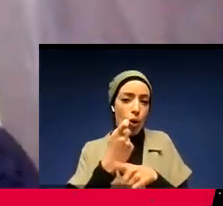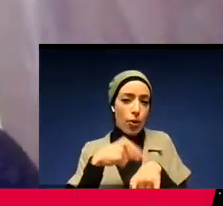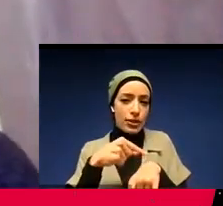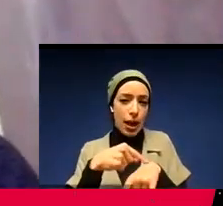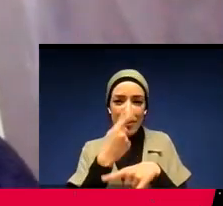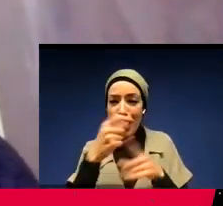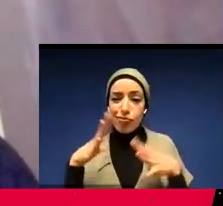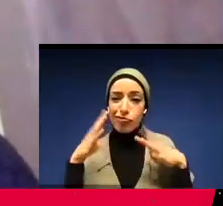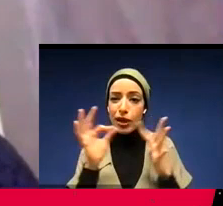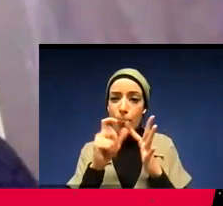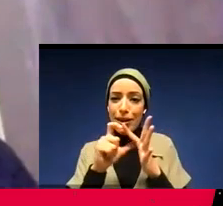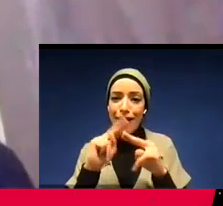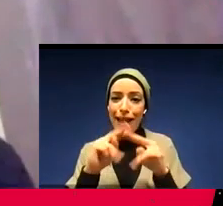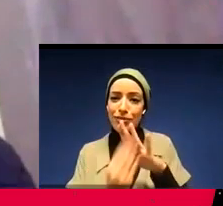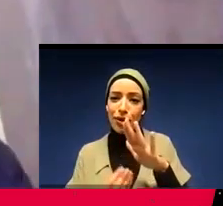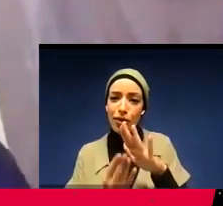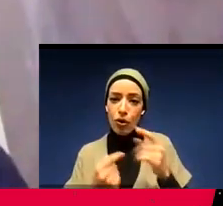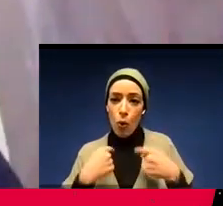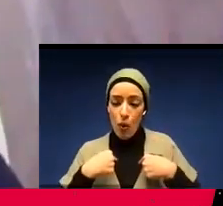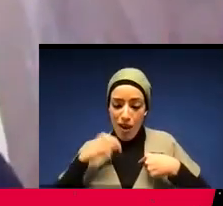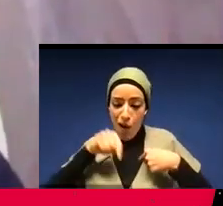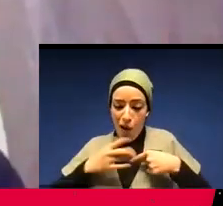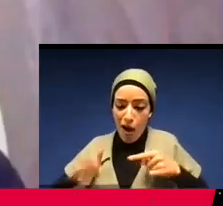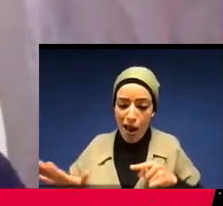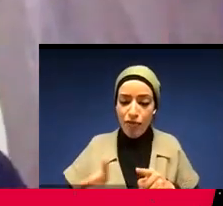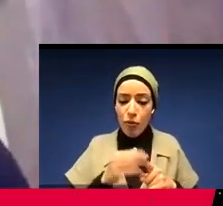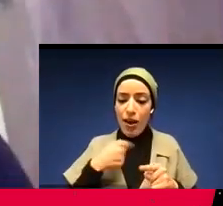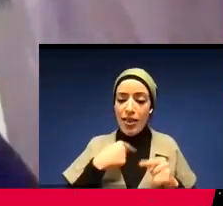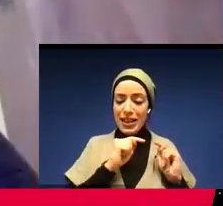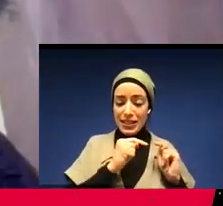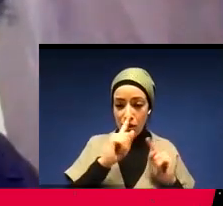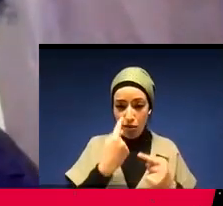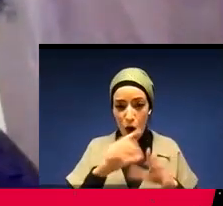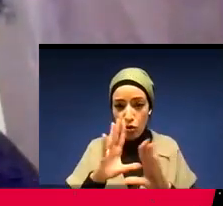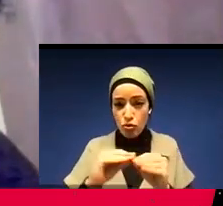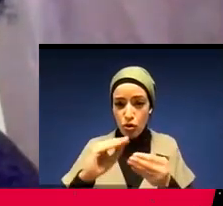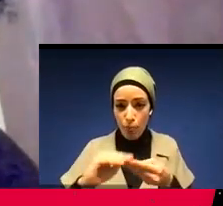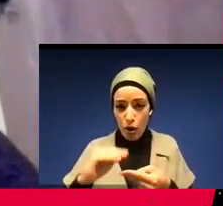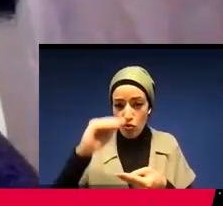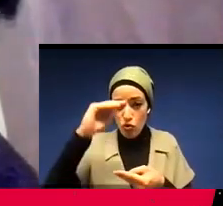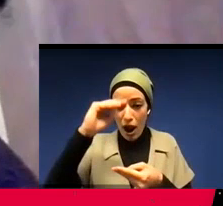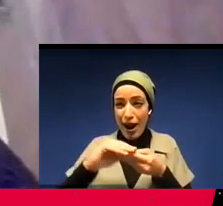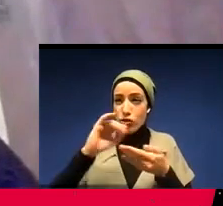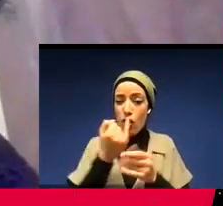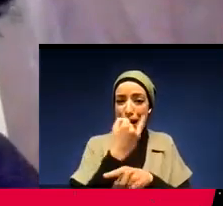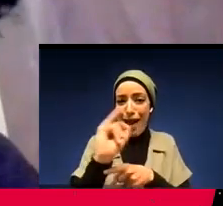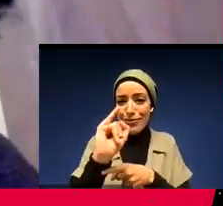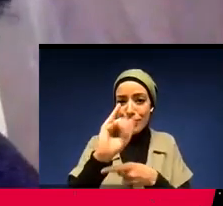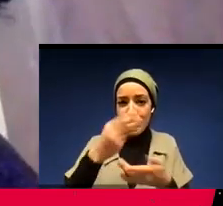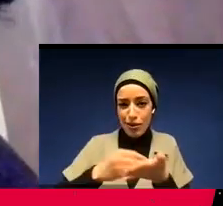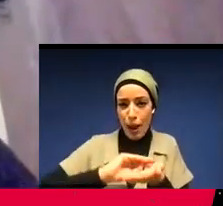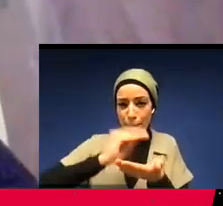case people want to look it up. You can get a free PDF online. It's called We Are Everywhere, The Irresistible Rise of